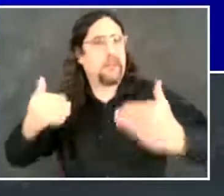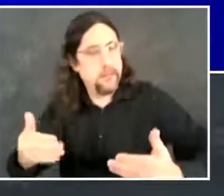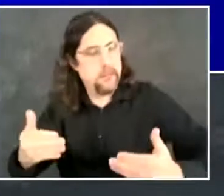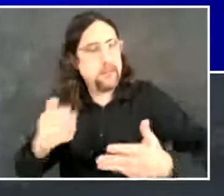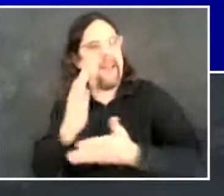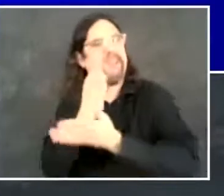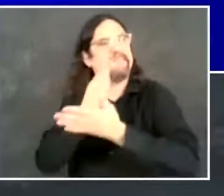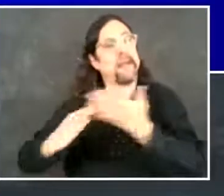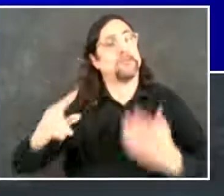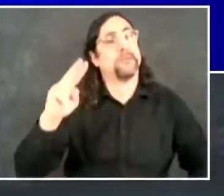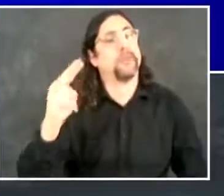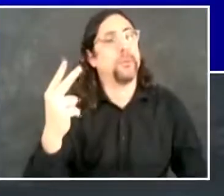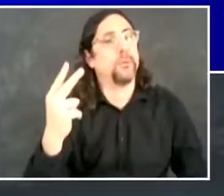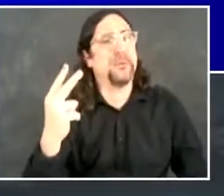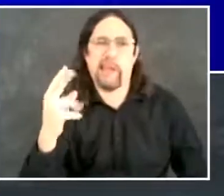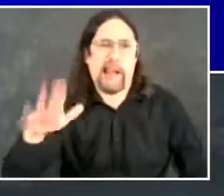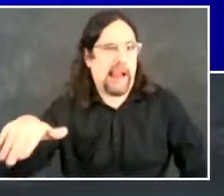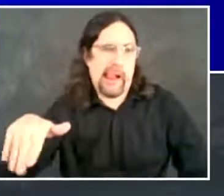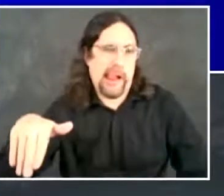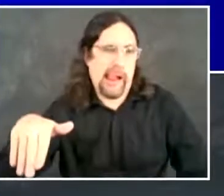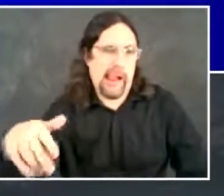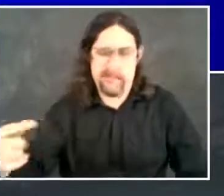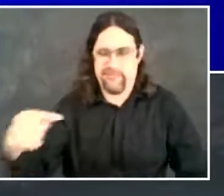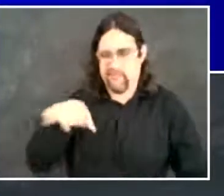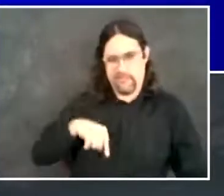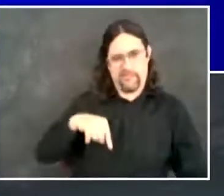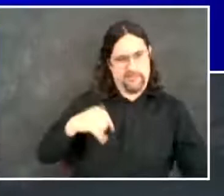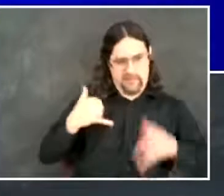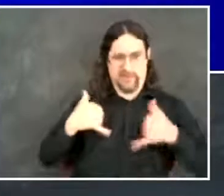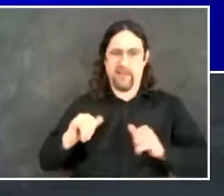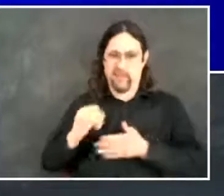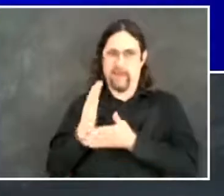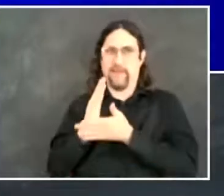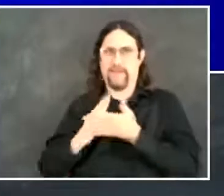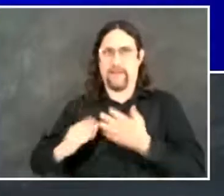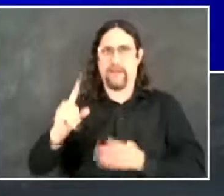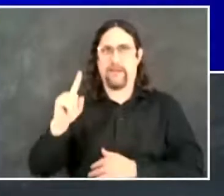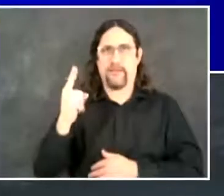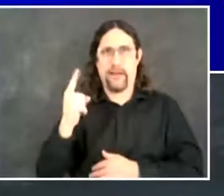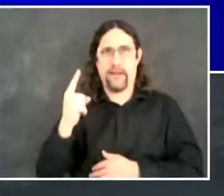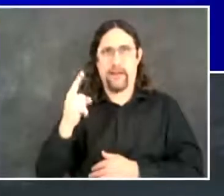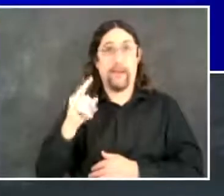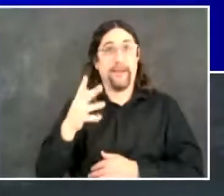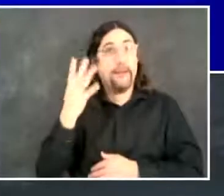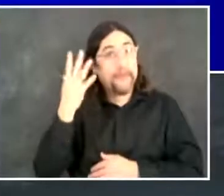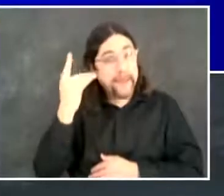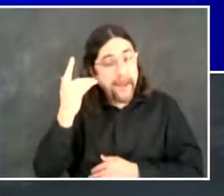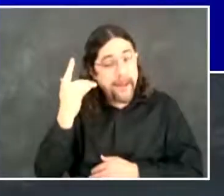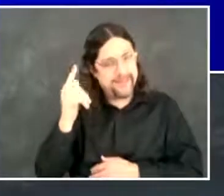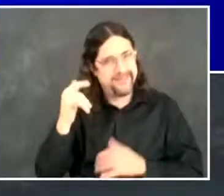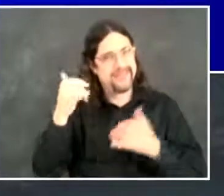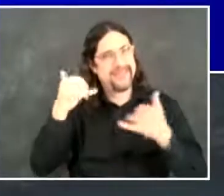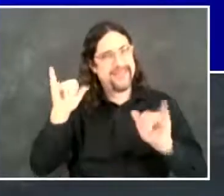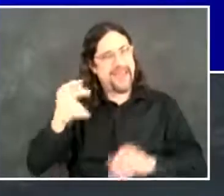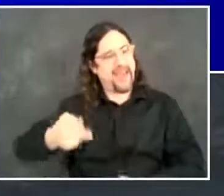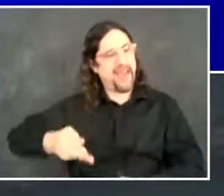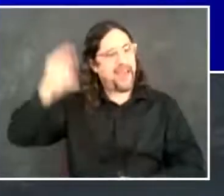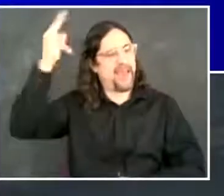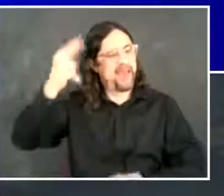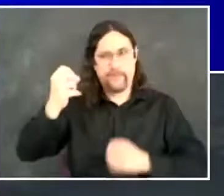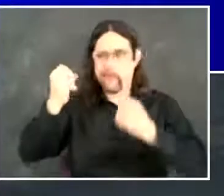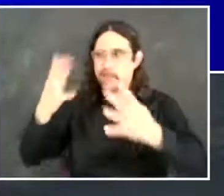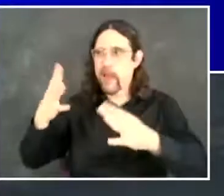that point and how we sustain that point. But the indicators, again, reflect